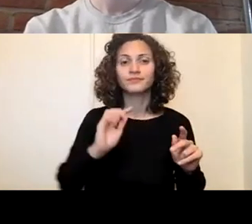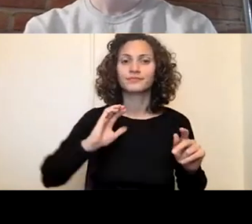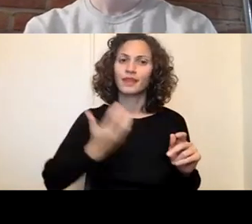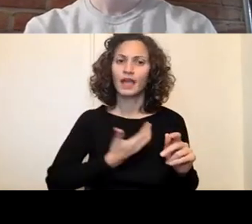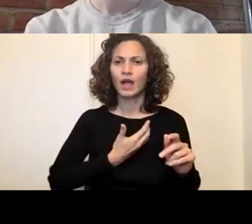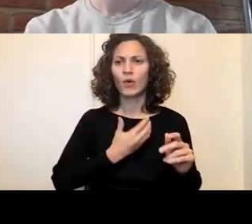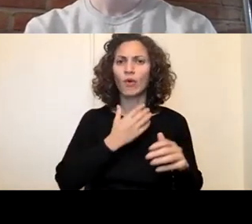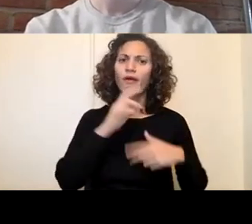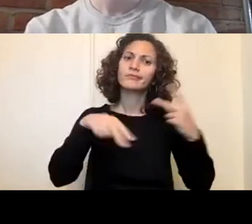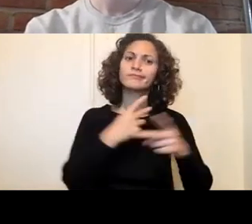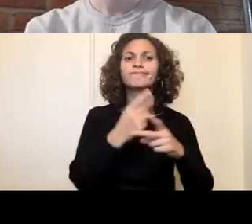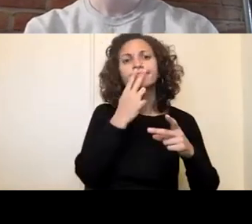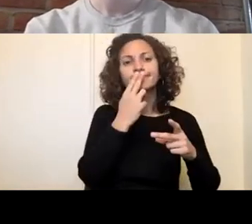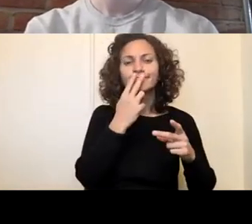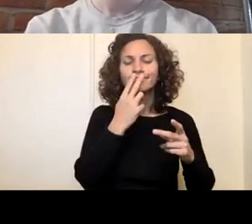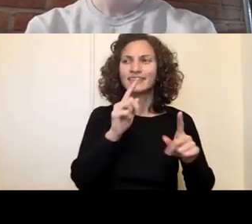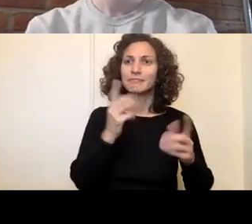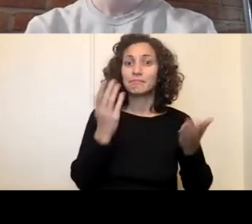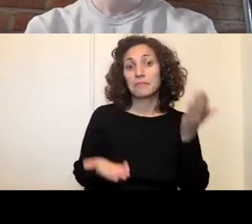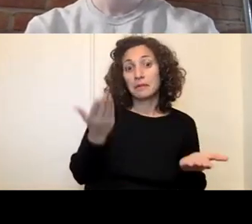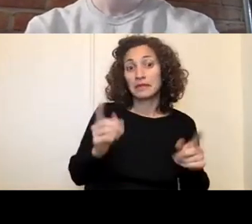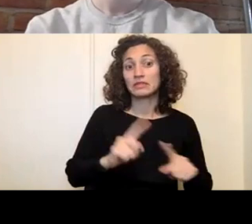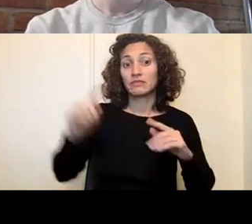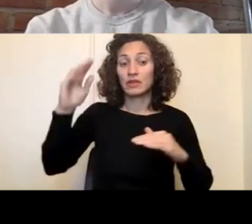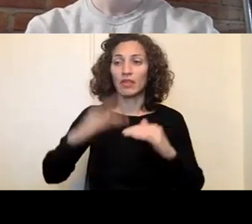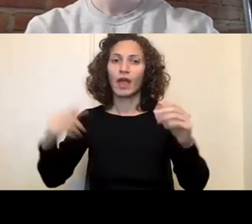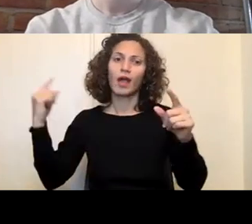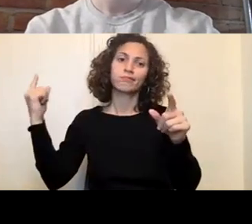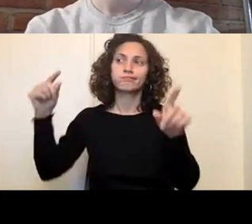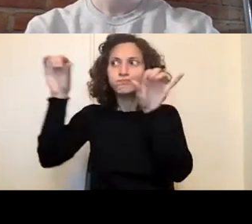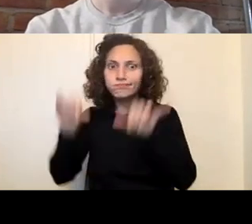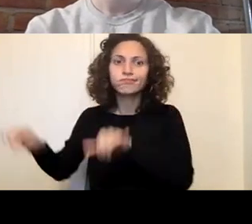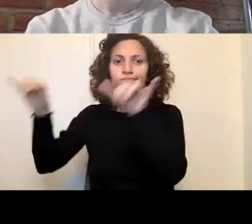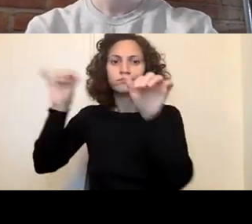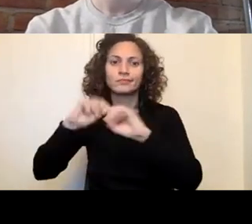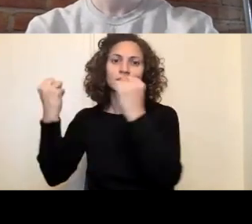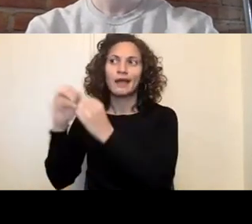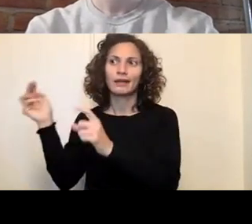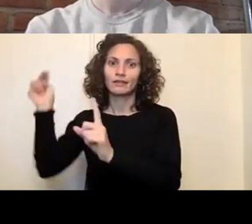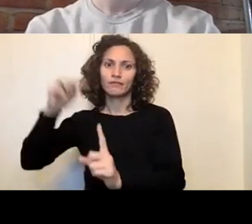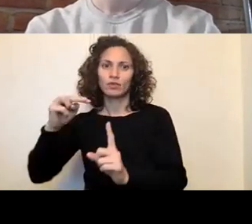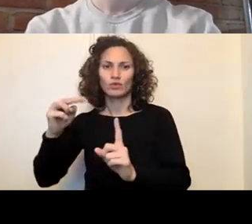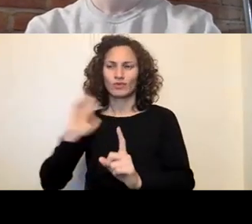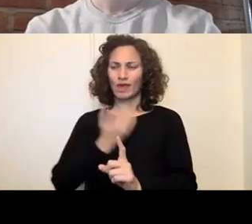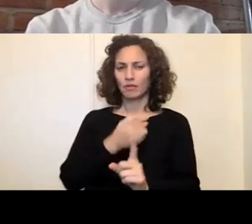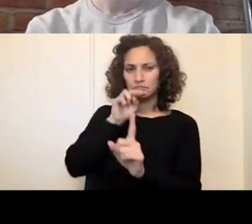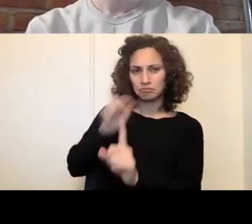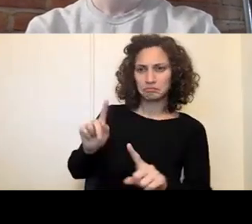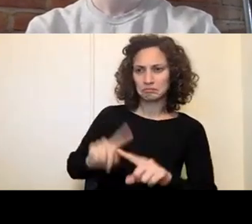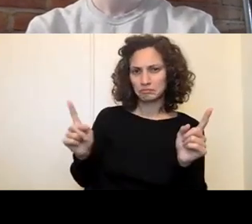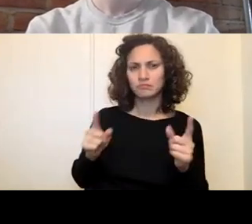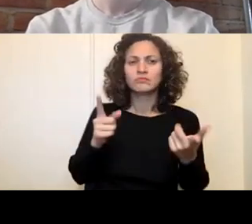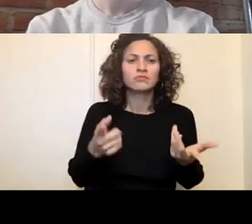different than what society views as conventional intimacy. So how do you go about having